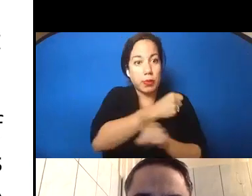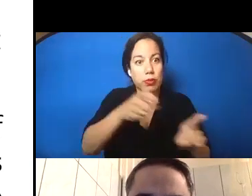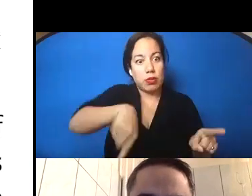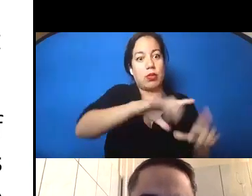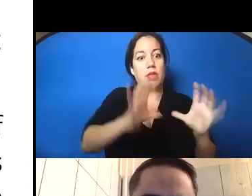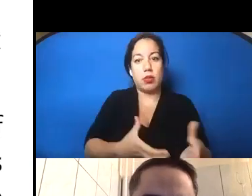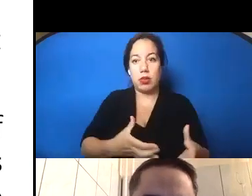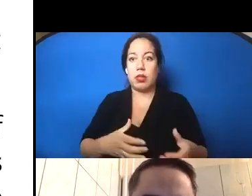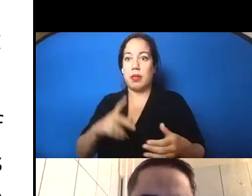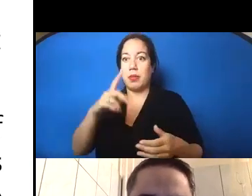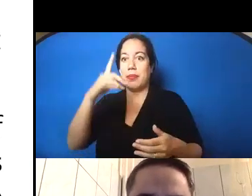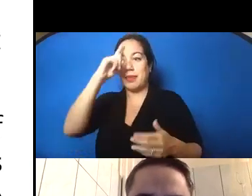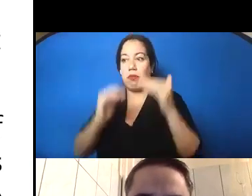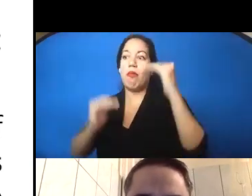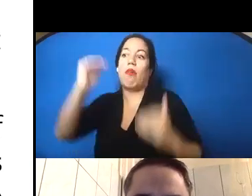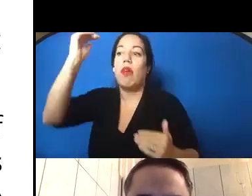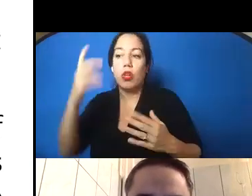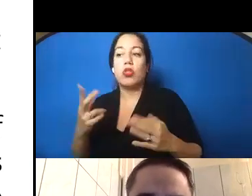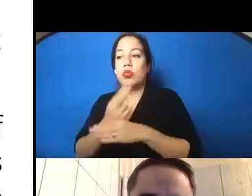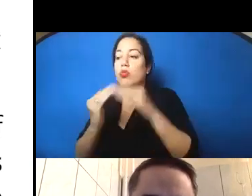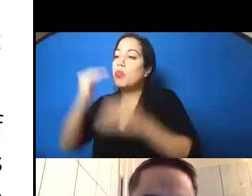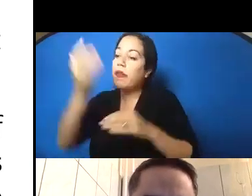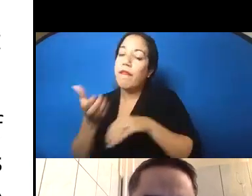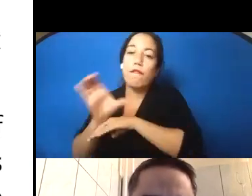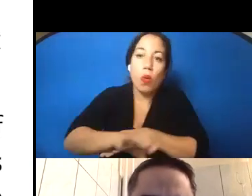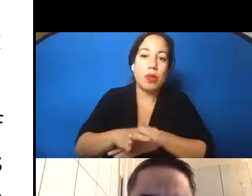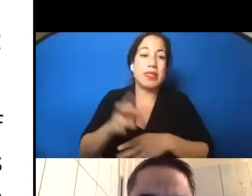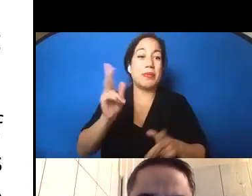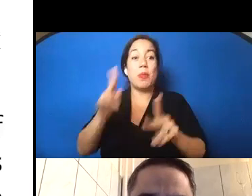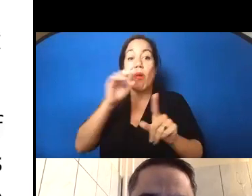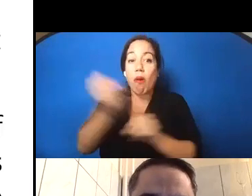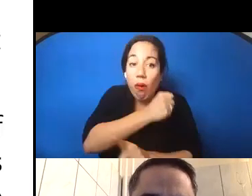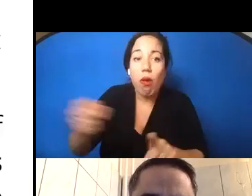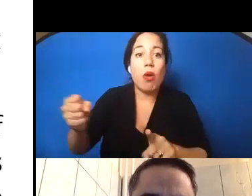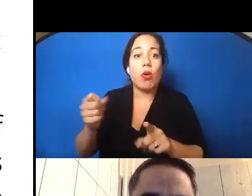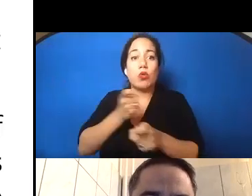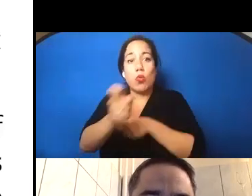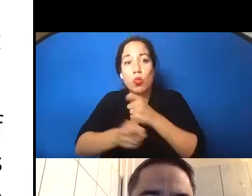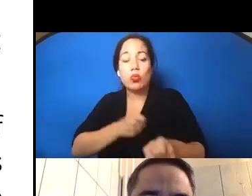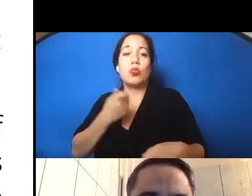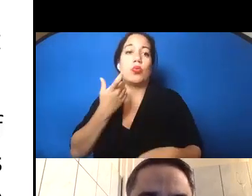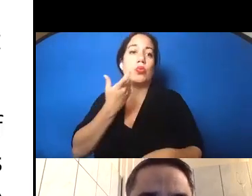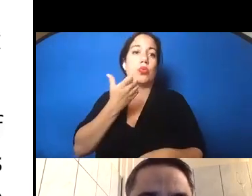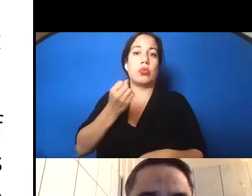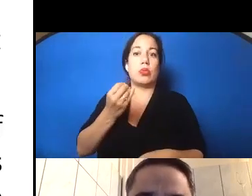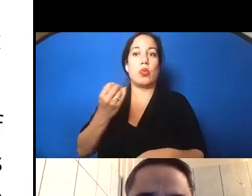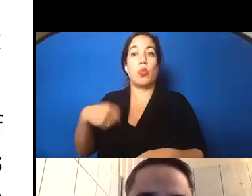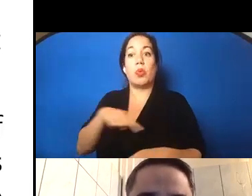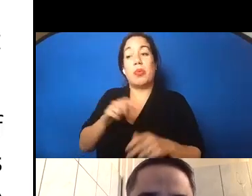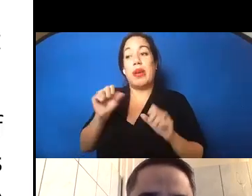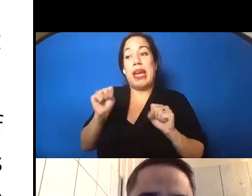of disproportionate force. There were people who were beaten and even tortured. Fortunately, we were able to visit a